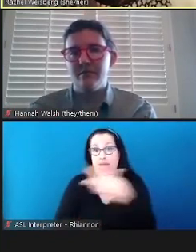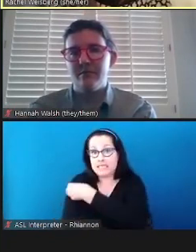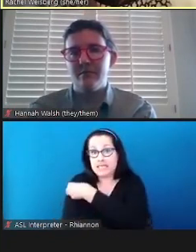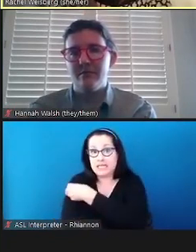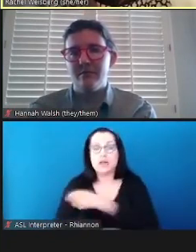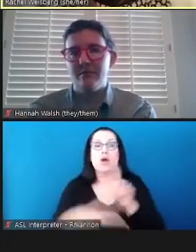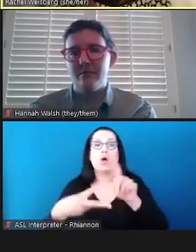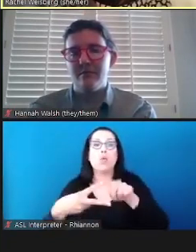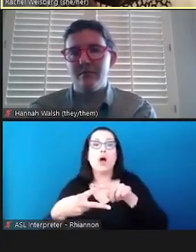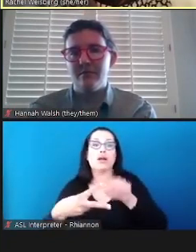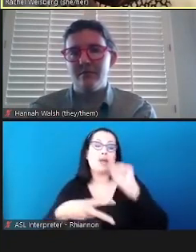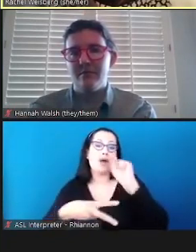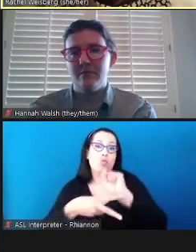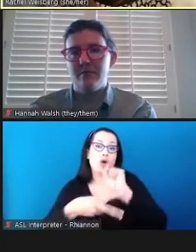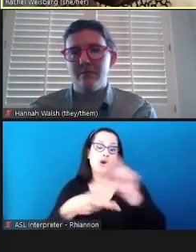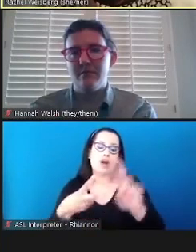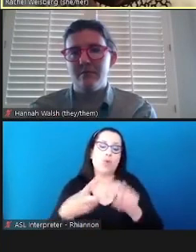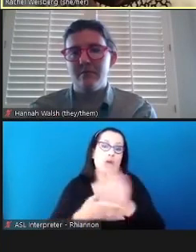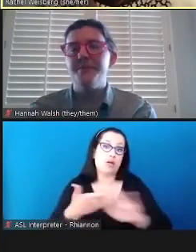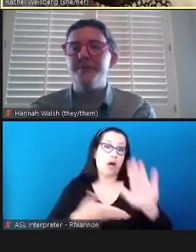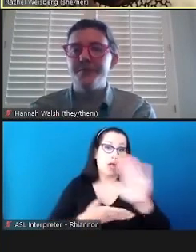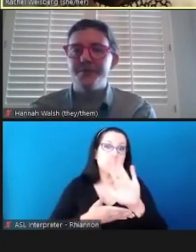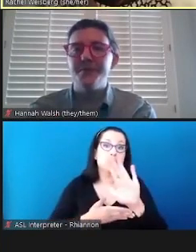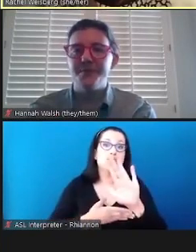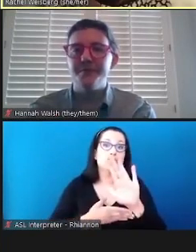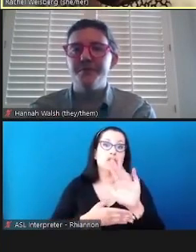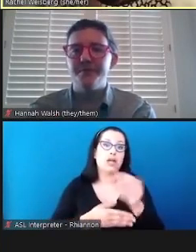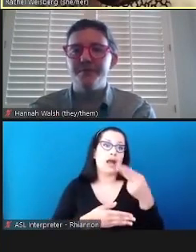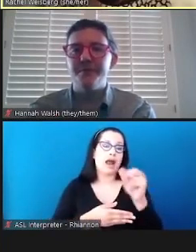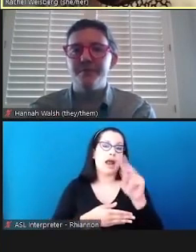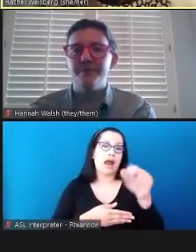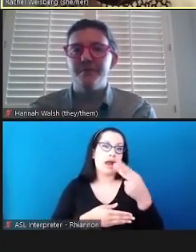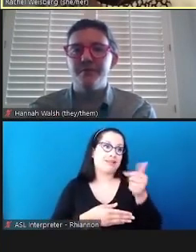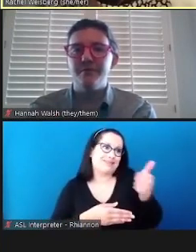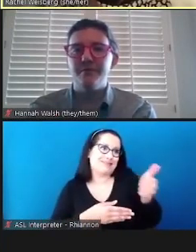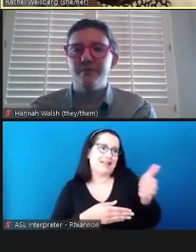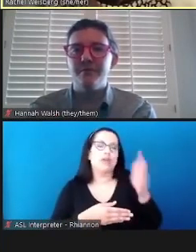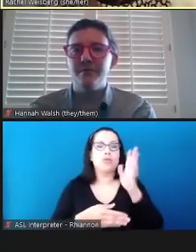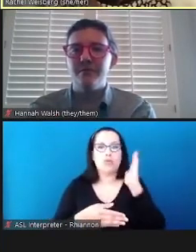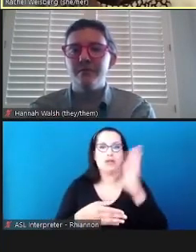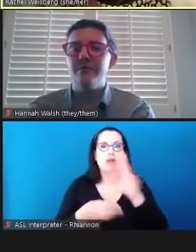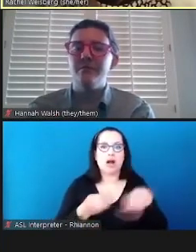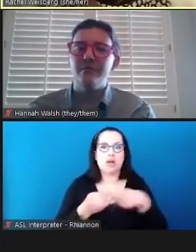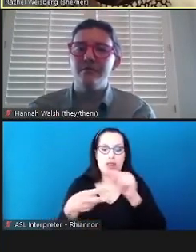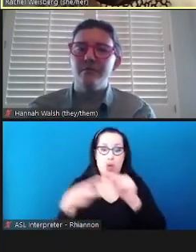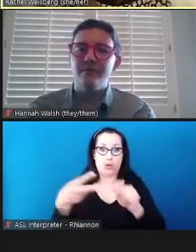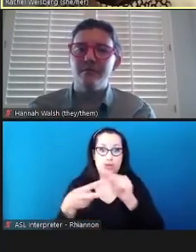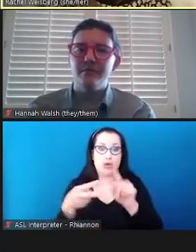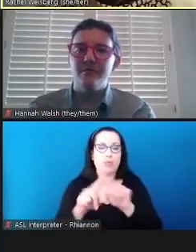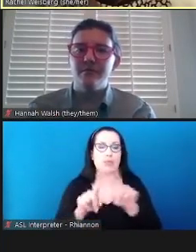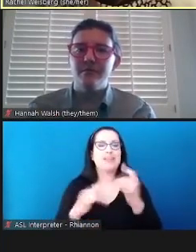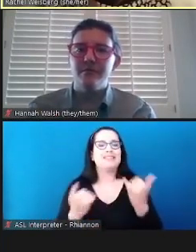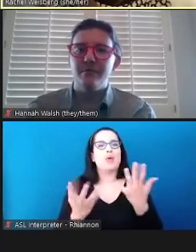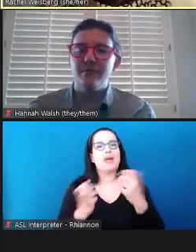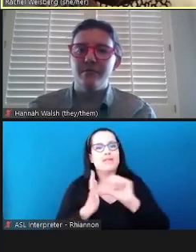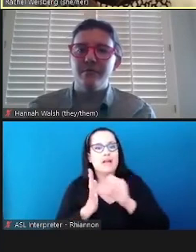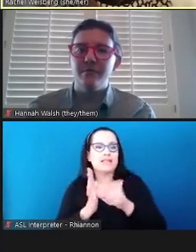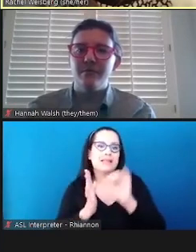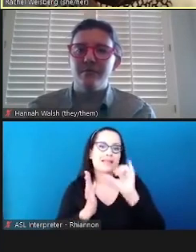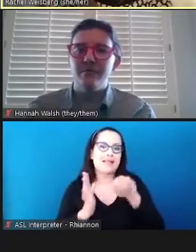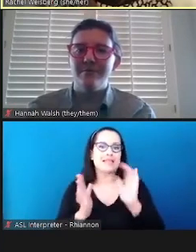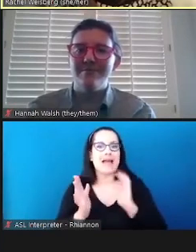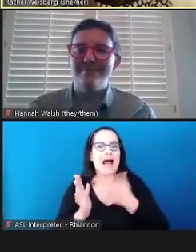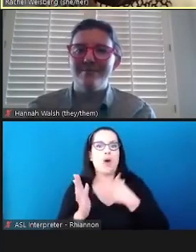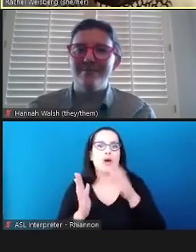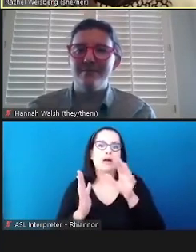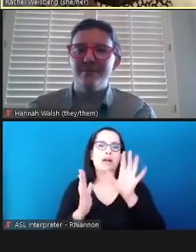about college. Hannah will talk about those later in their presentation, but I do want to highlight that that's maybe like our exception to